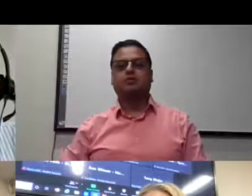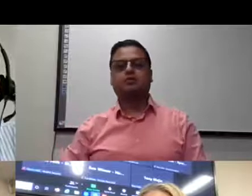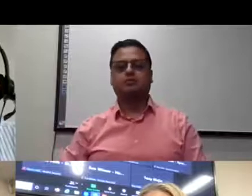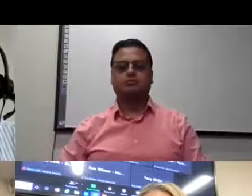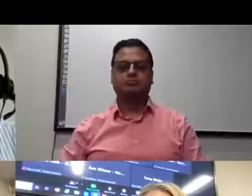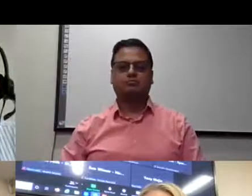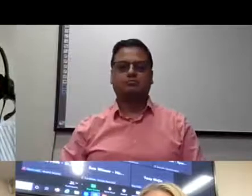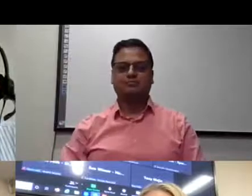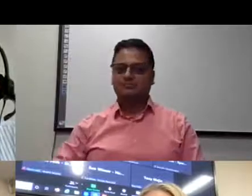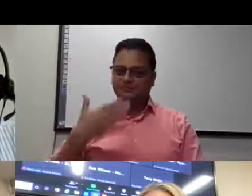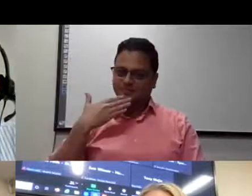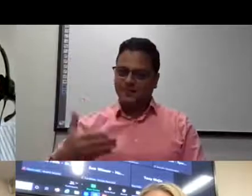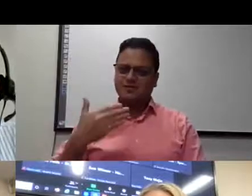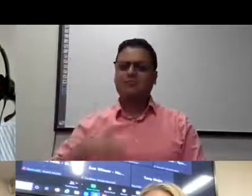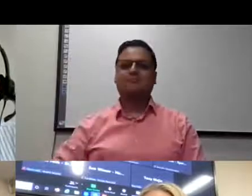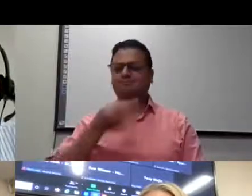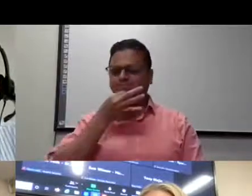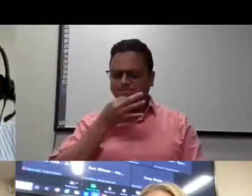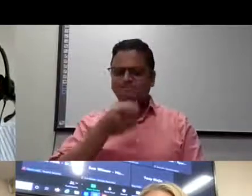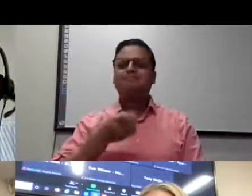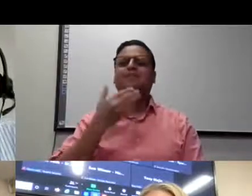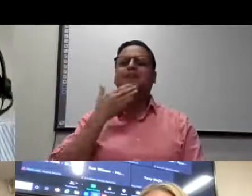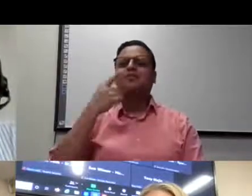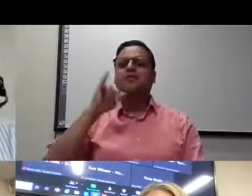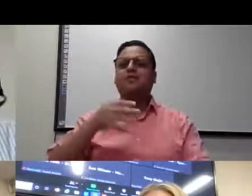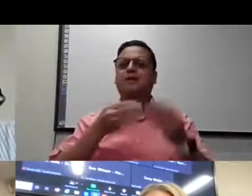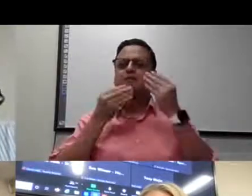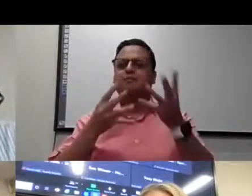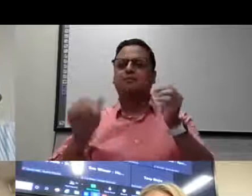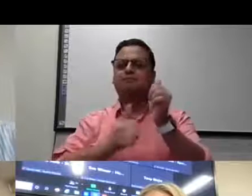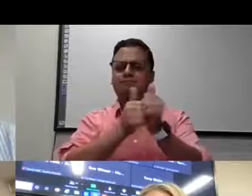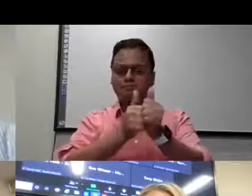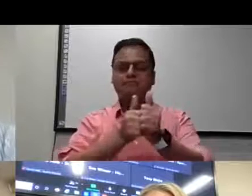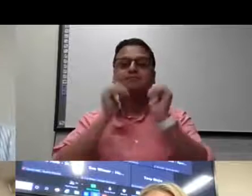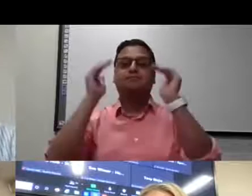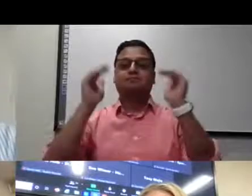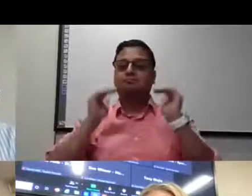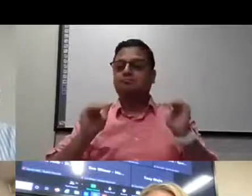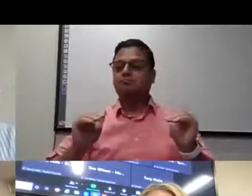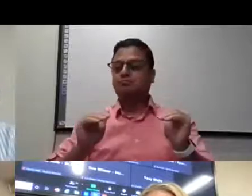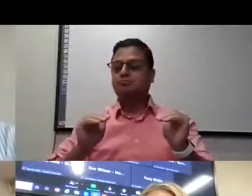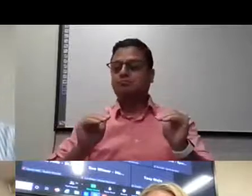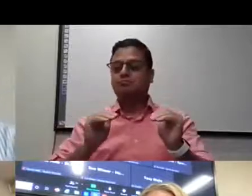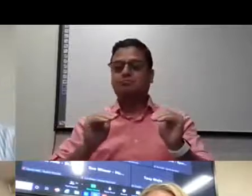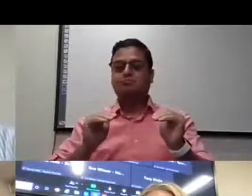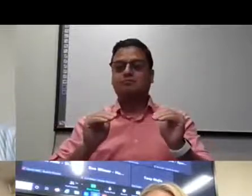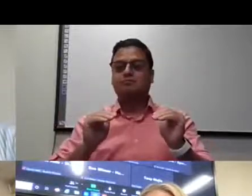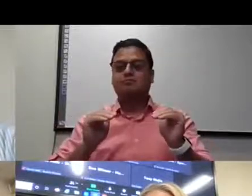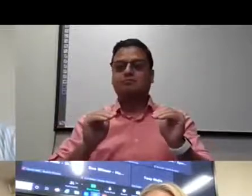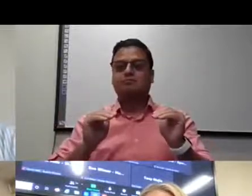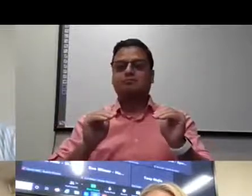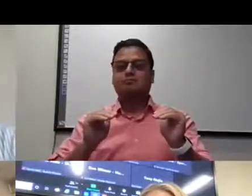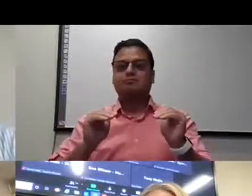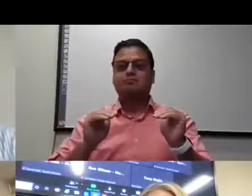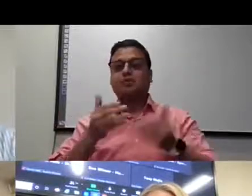Well said, Superintendent Ochoa. Thank you very much for that update. Moving on to our consent agenda, proposed consent